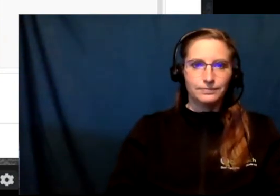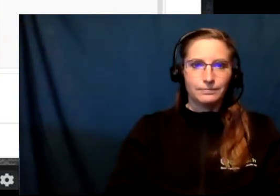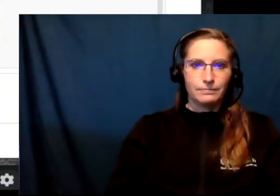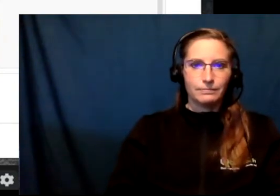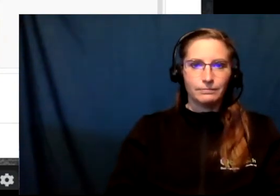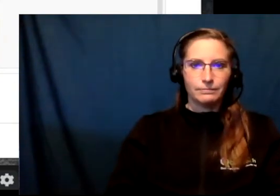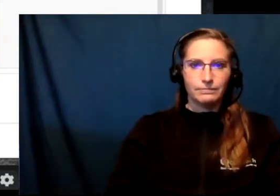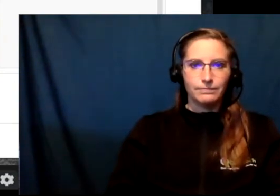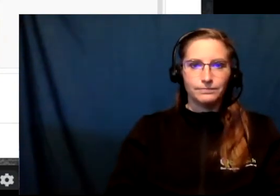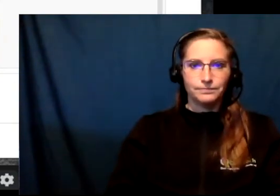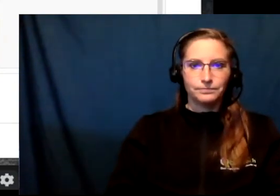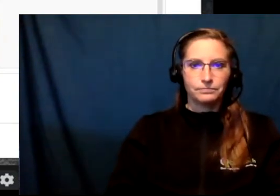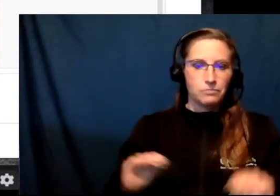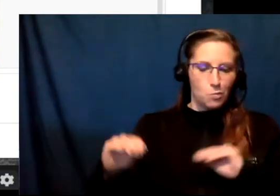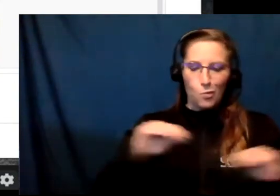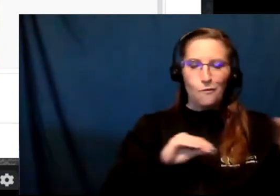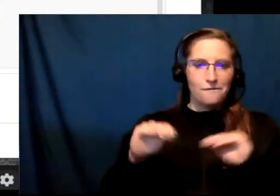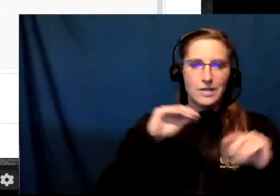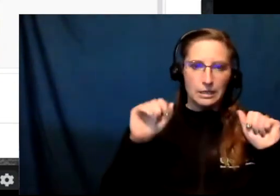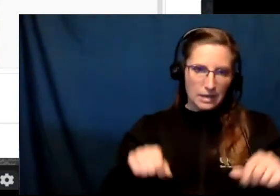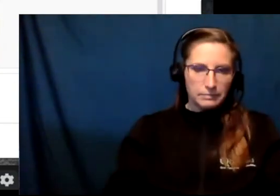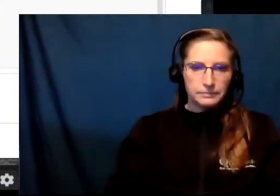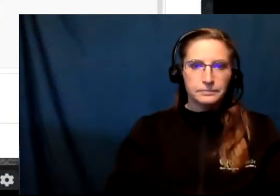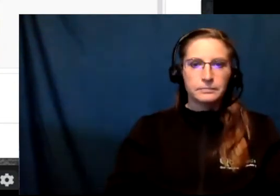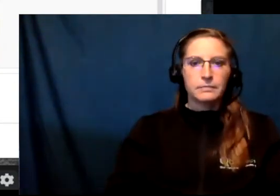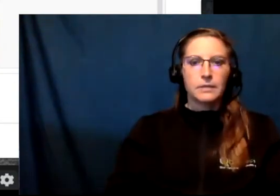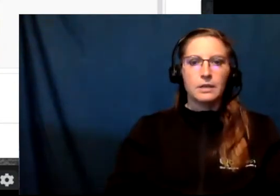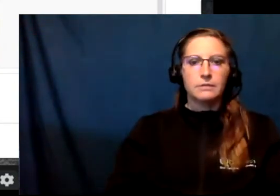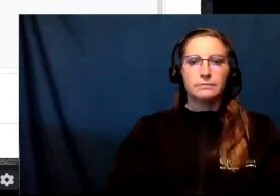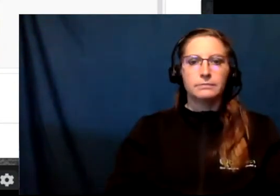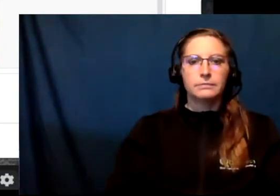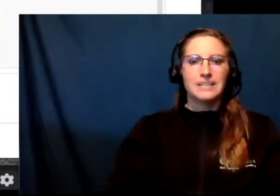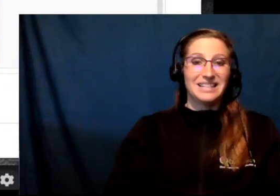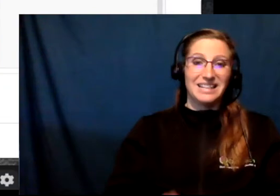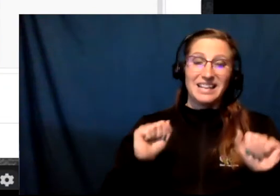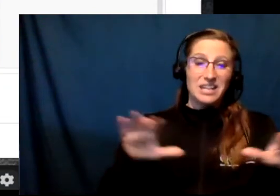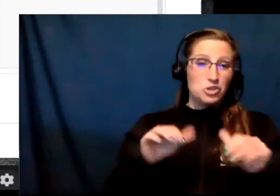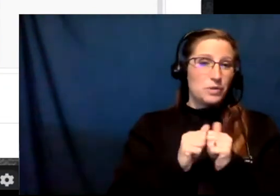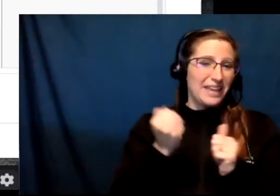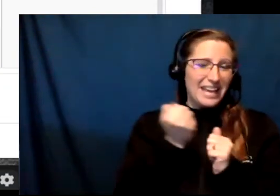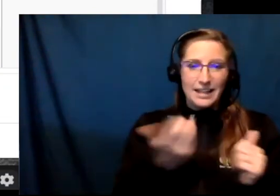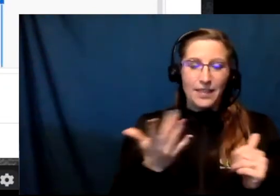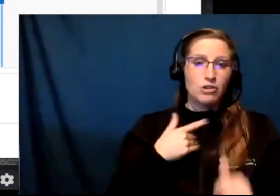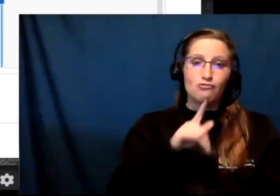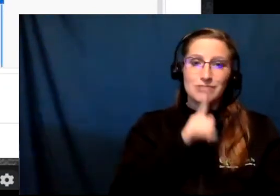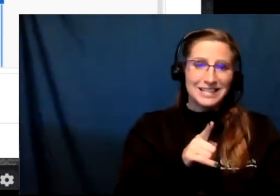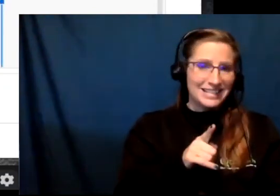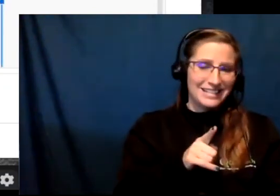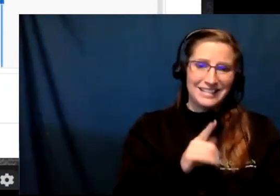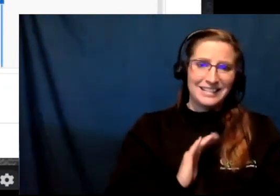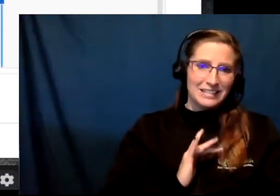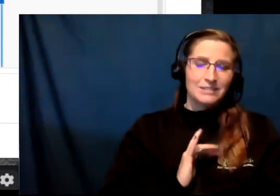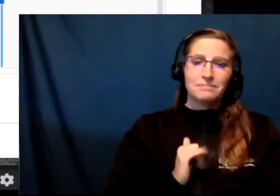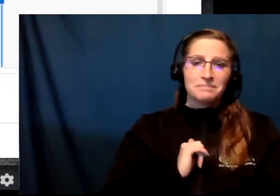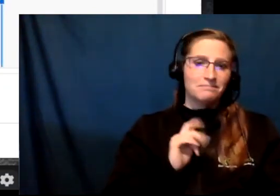So then you can drag it wherever you want. You can do this with anything, so you can really make it as